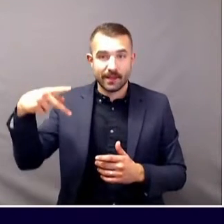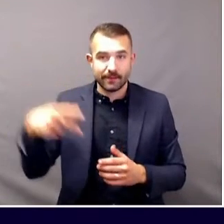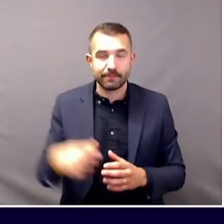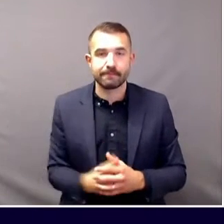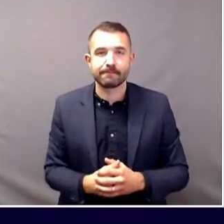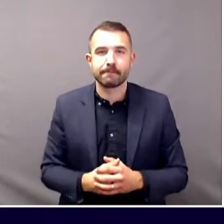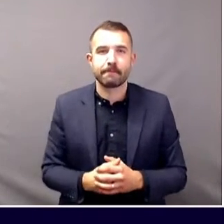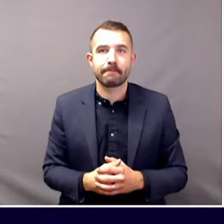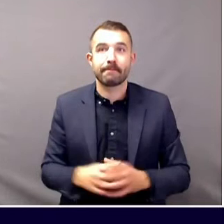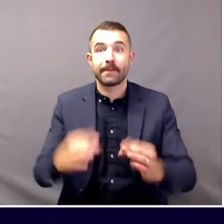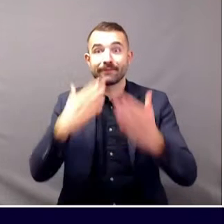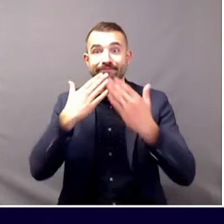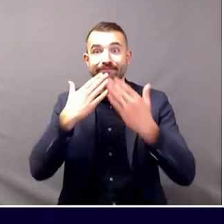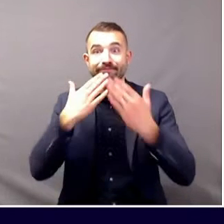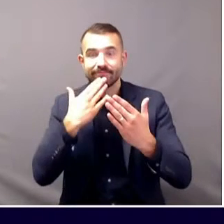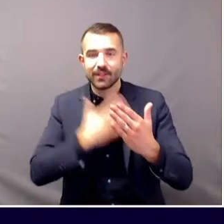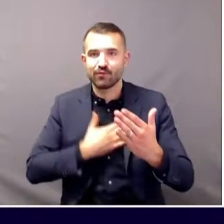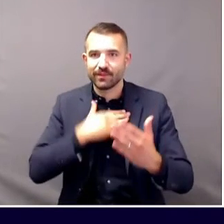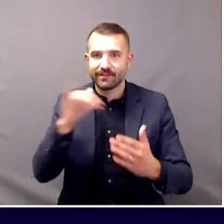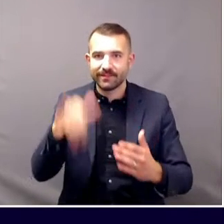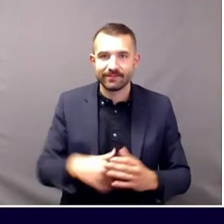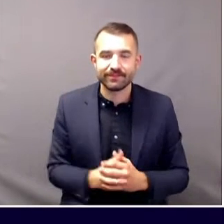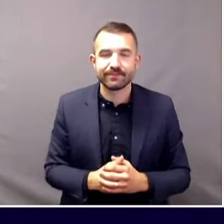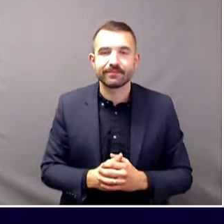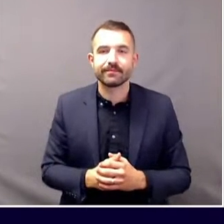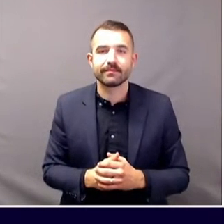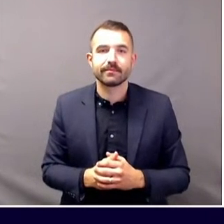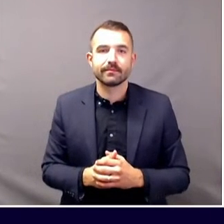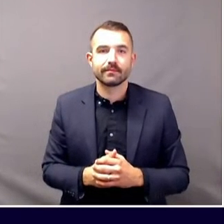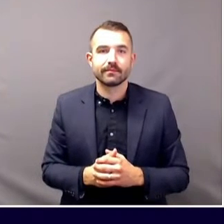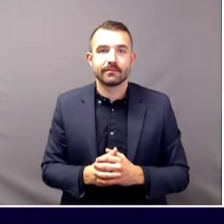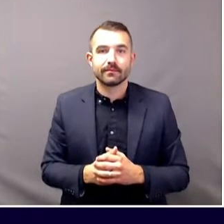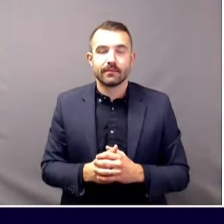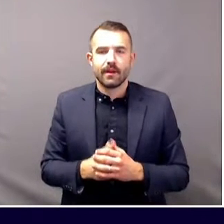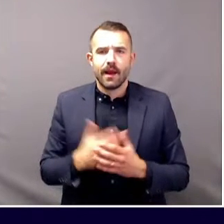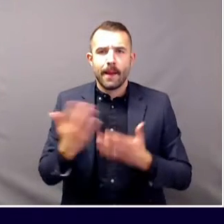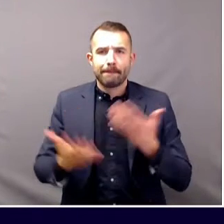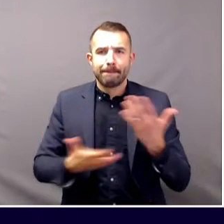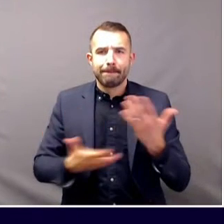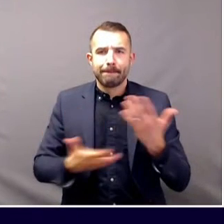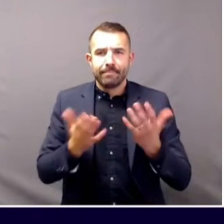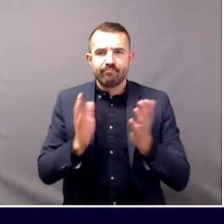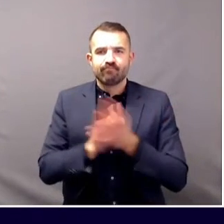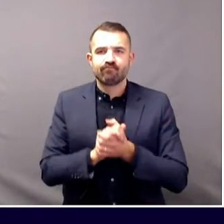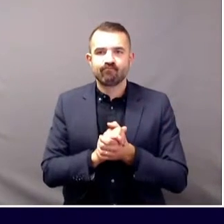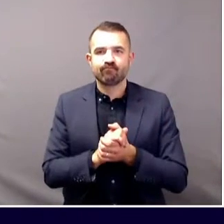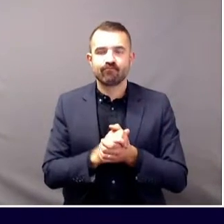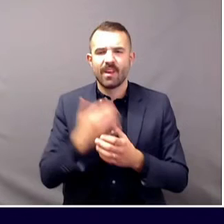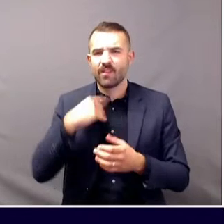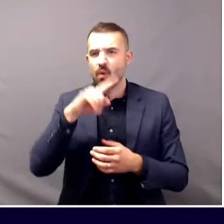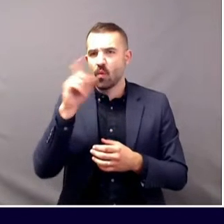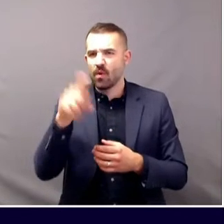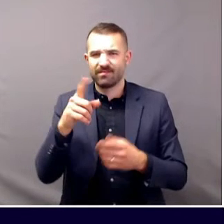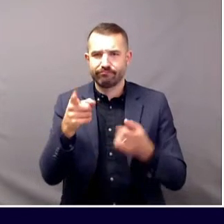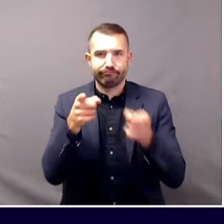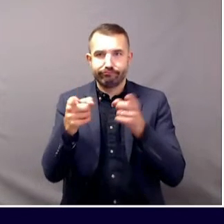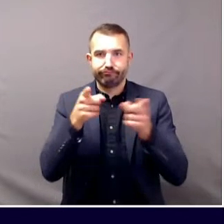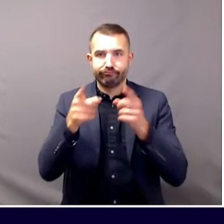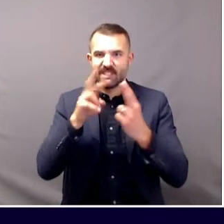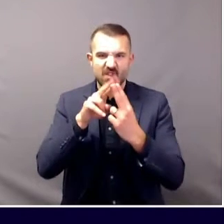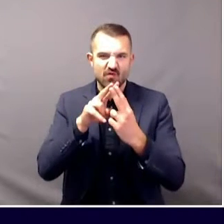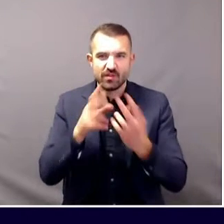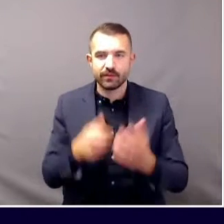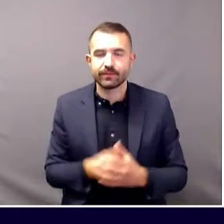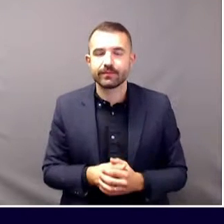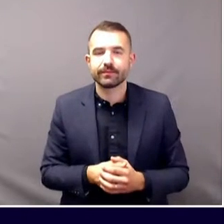Thank you so much. I appreciate it. The question is for both or either of you, and